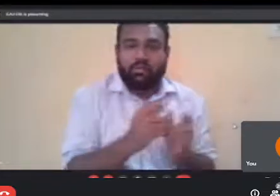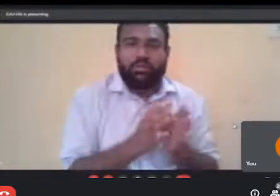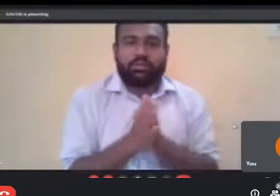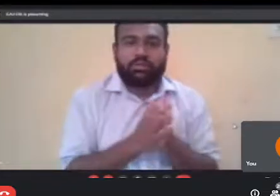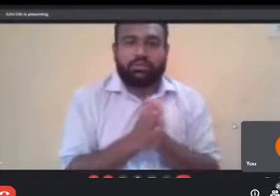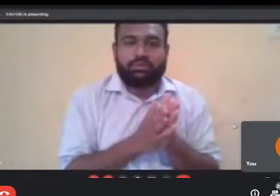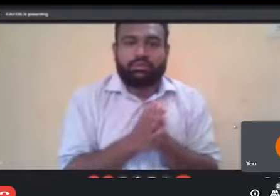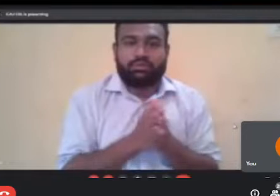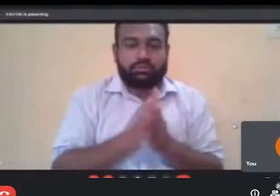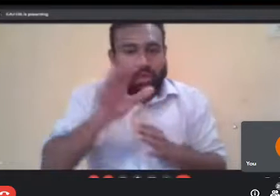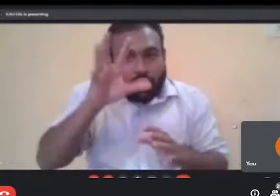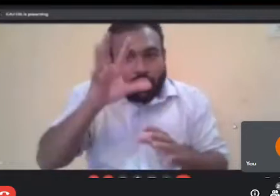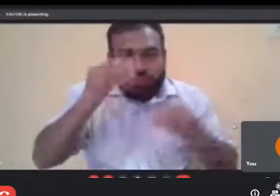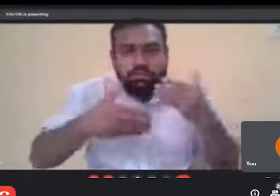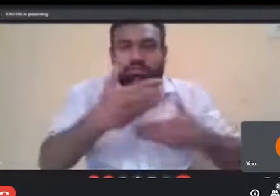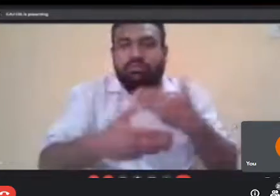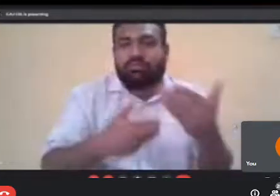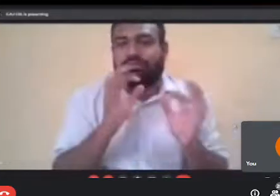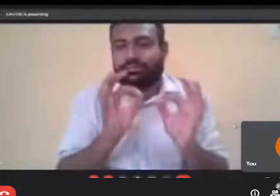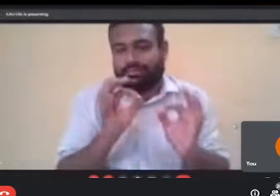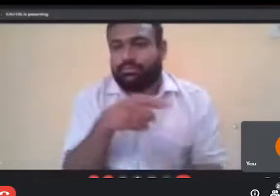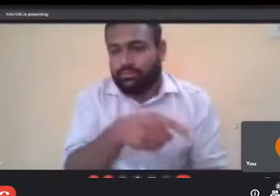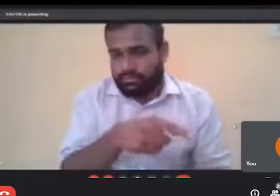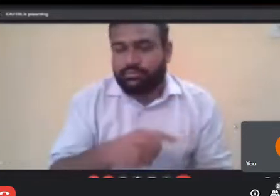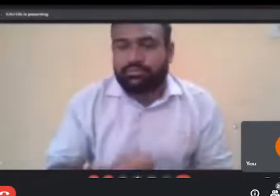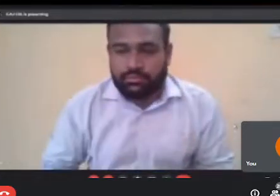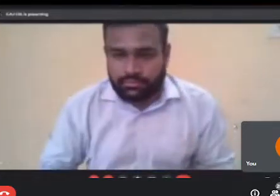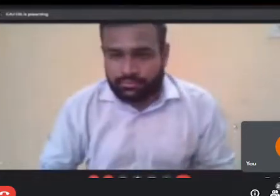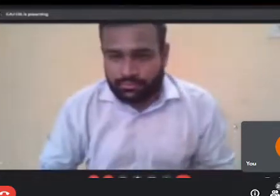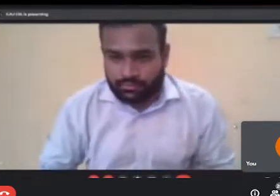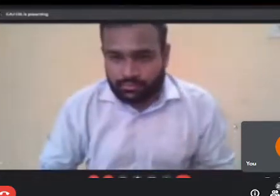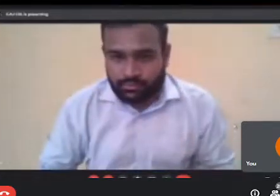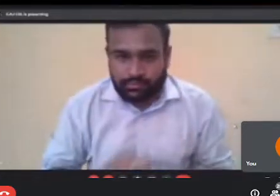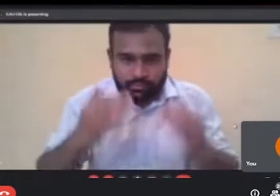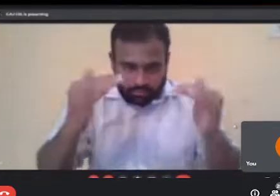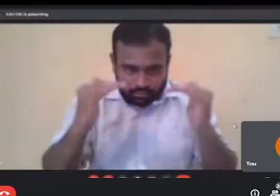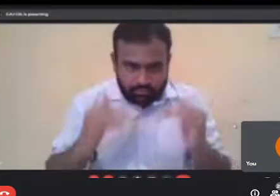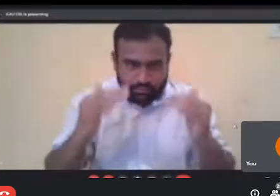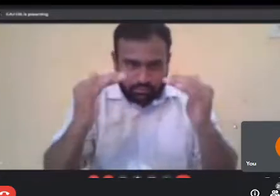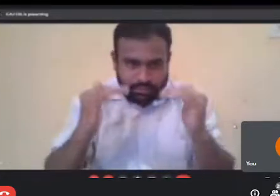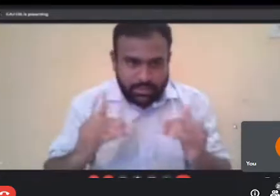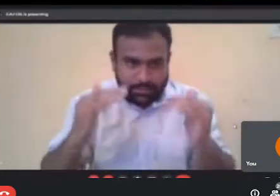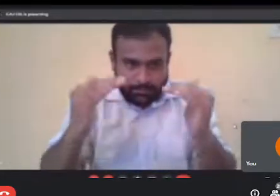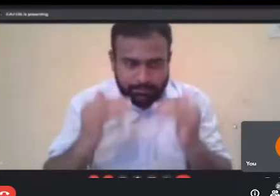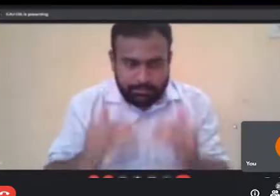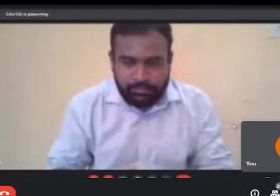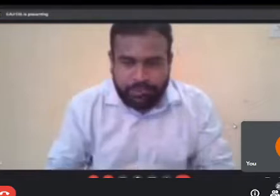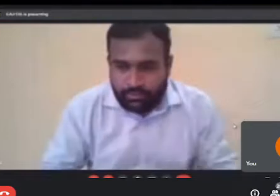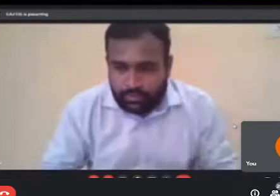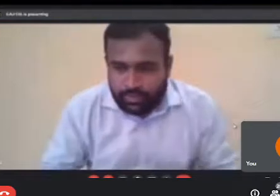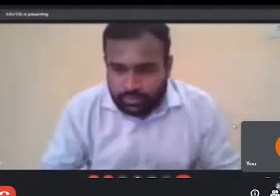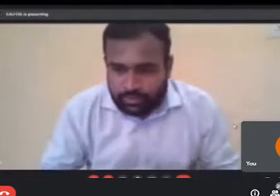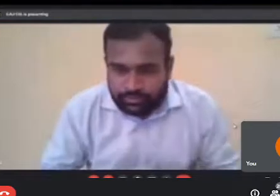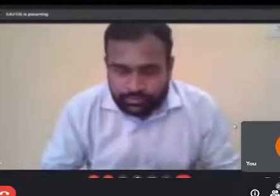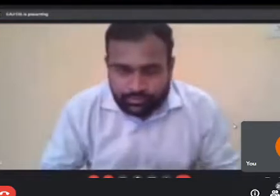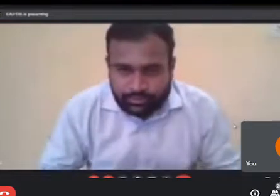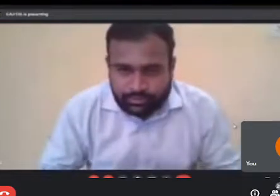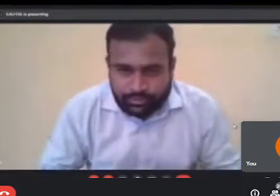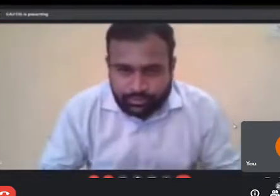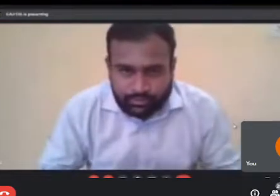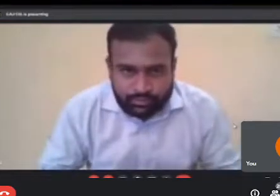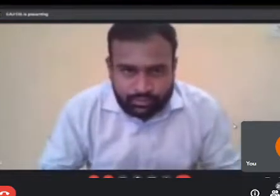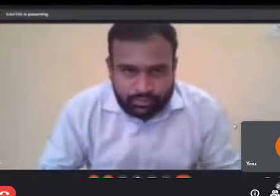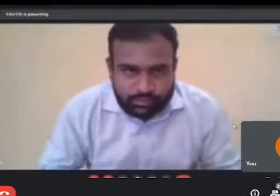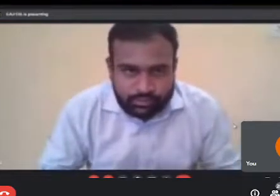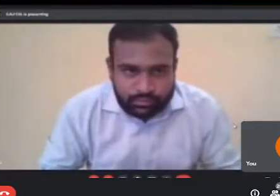real life English examples, which we use. And we found that this kind of learning is really beneficial for the children. Next